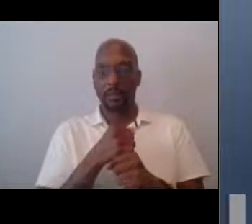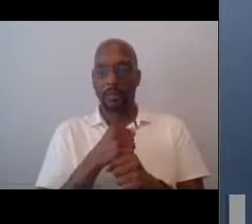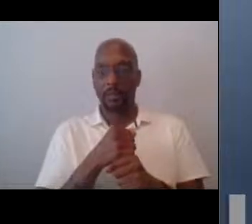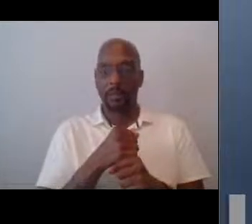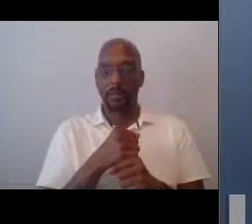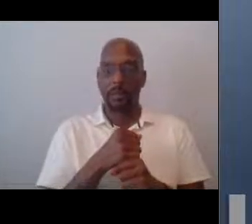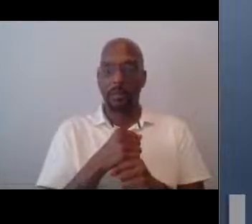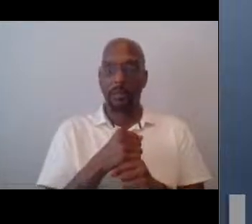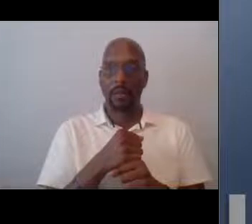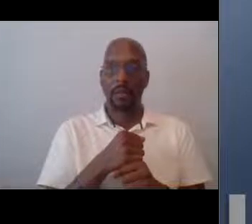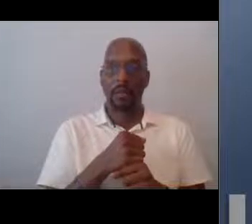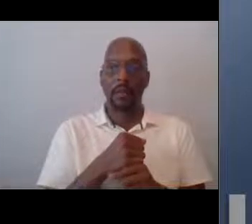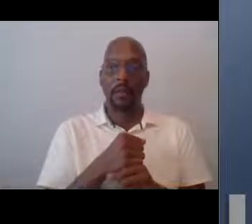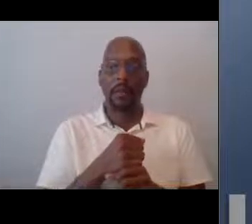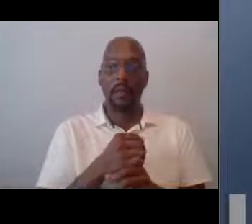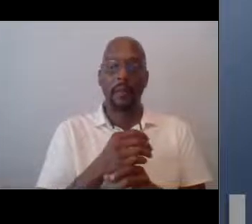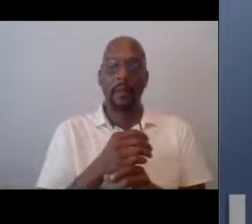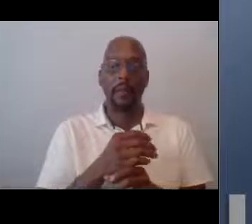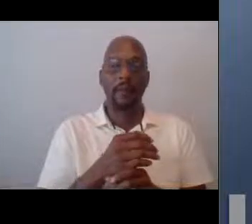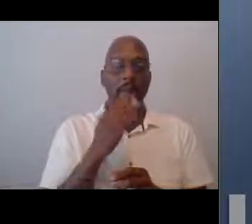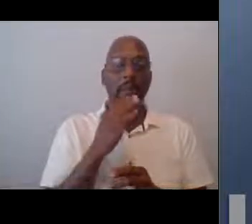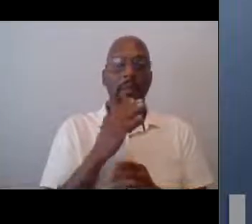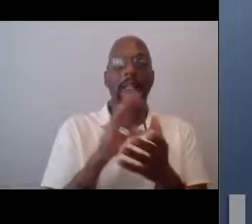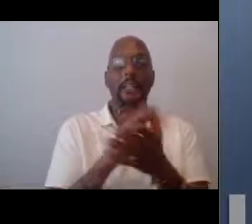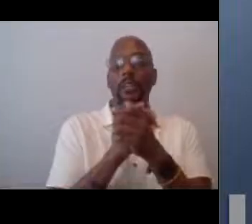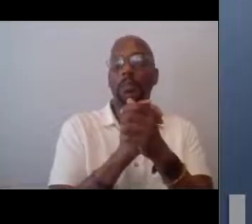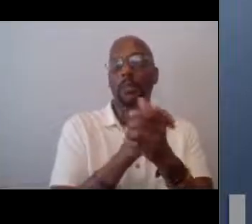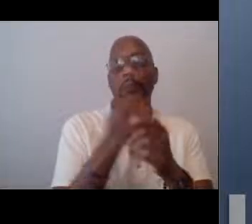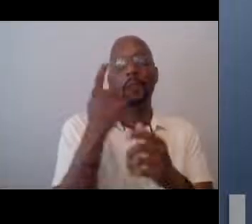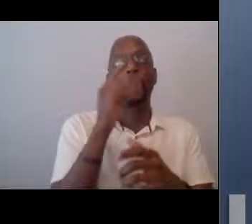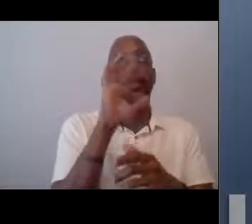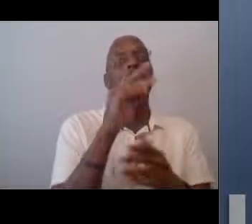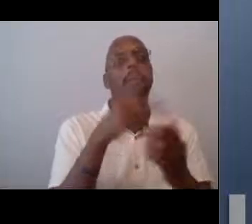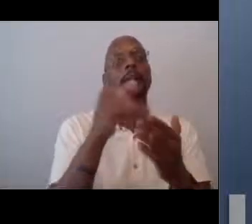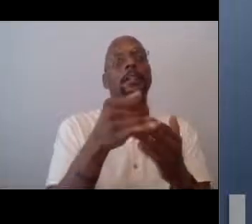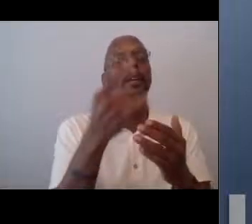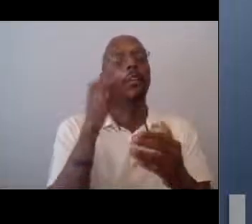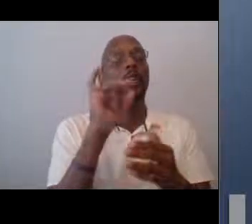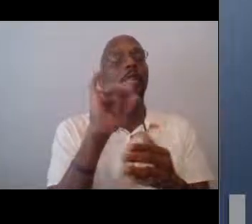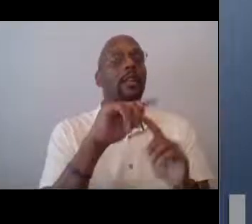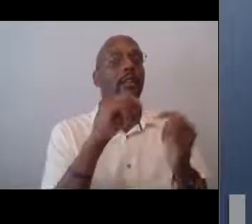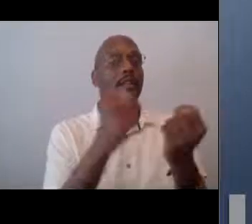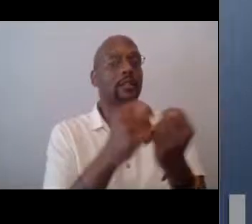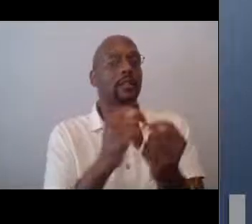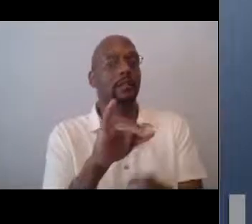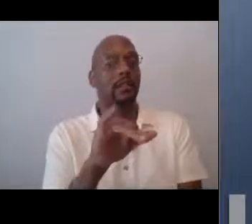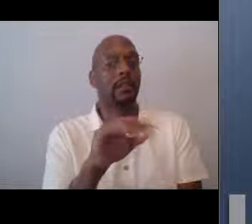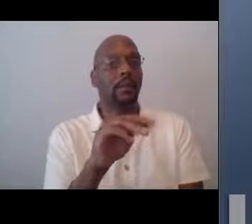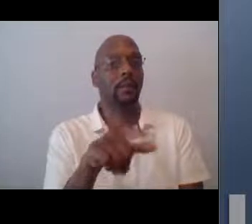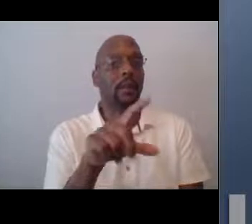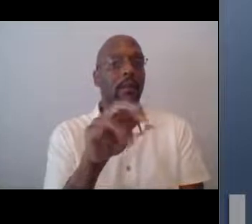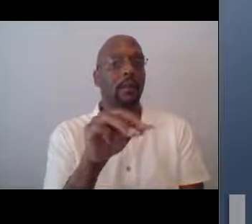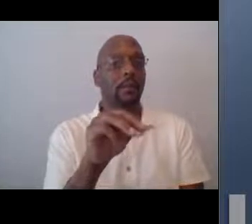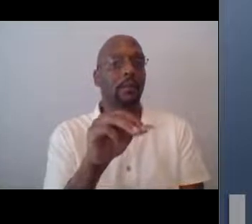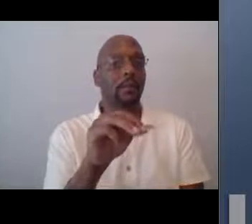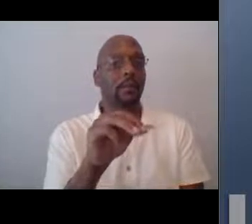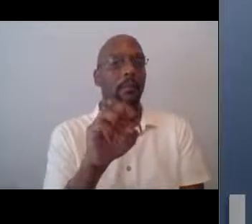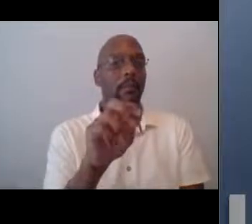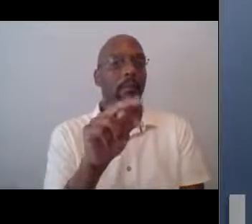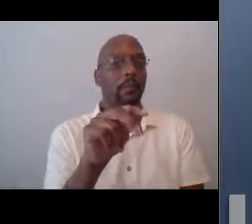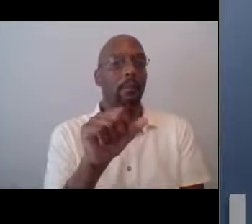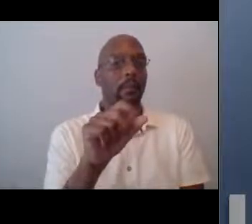the RTPAs just want to congratulate Sujaya and the project implementation team, the state, the regions, and our local partners for working hard down